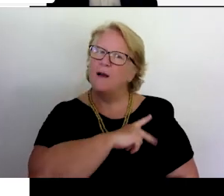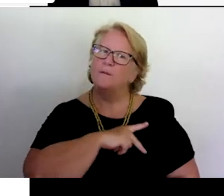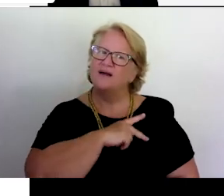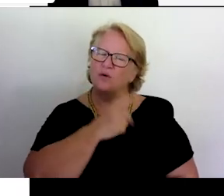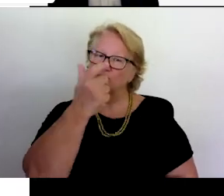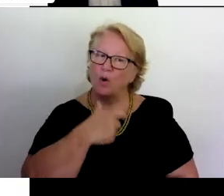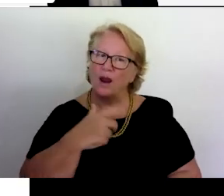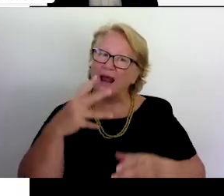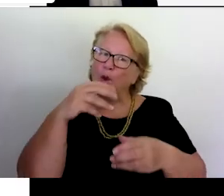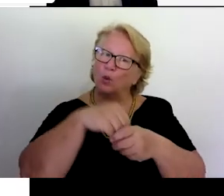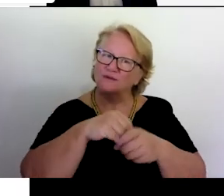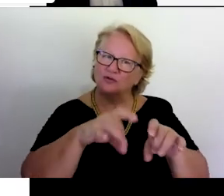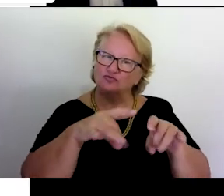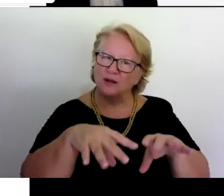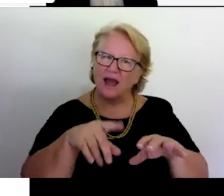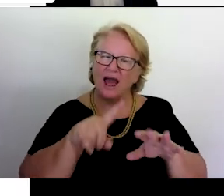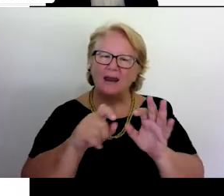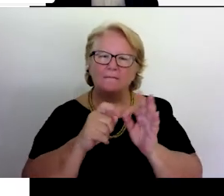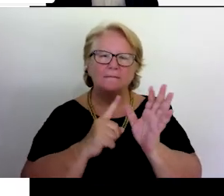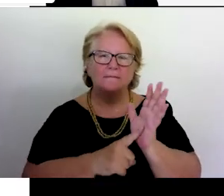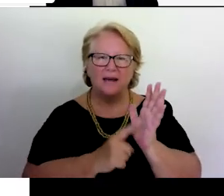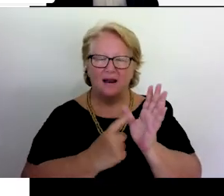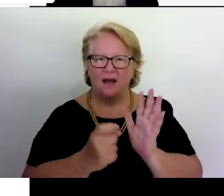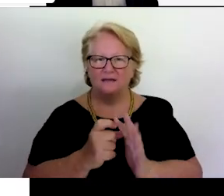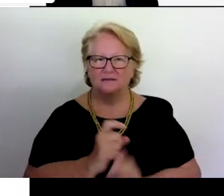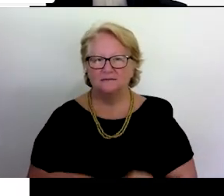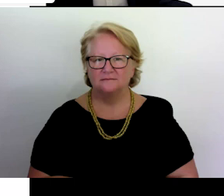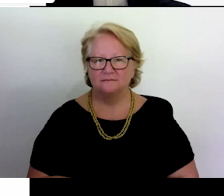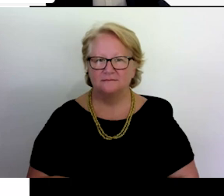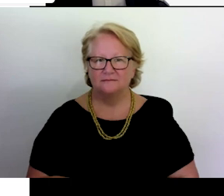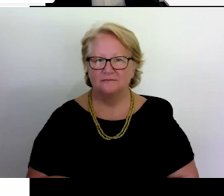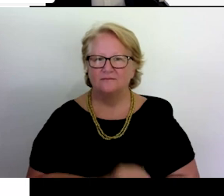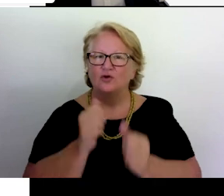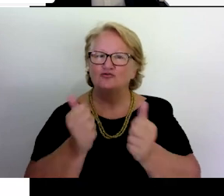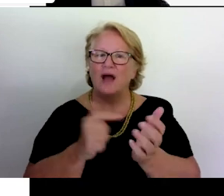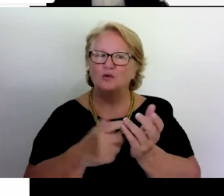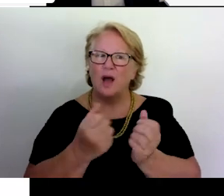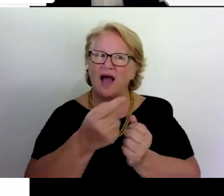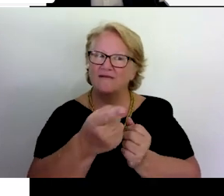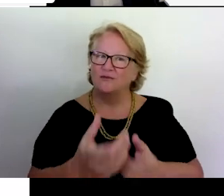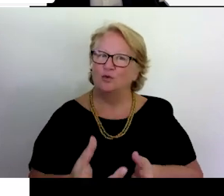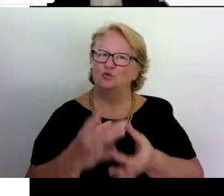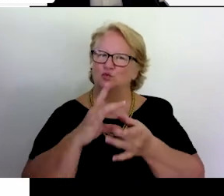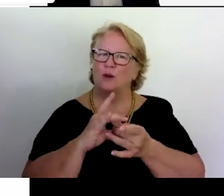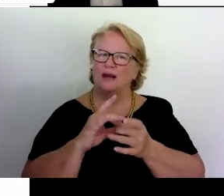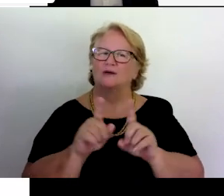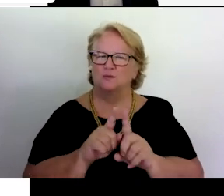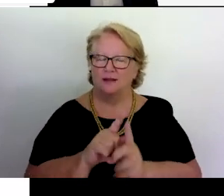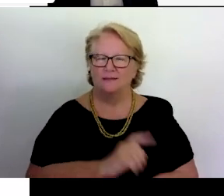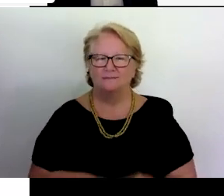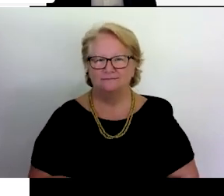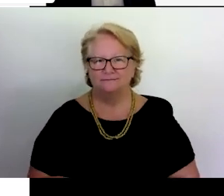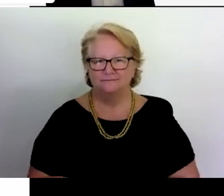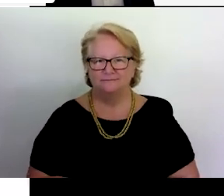Inclusion Australia and Valid. And it's great to have Luke presenting and sharing his expertise today.